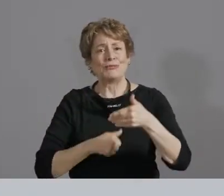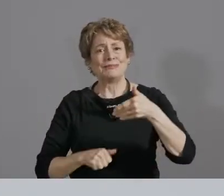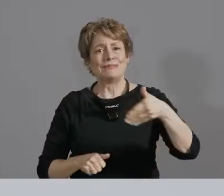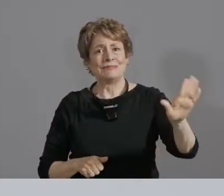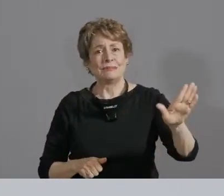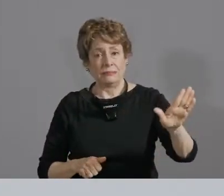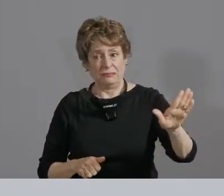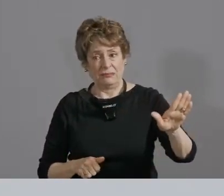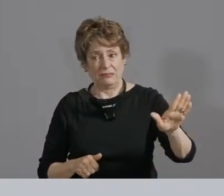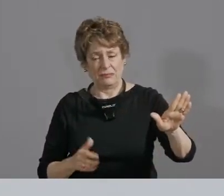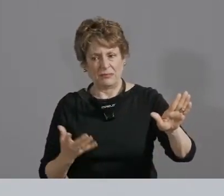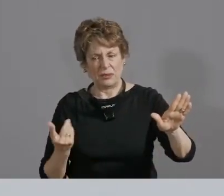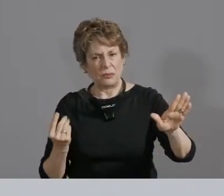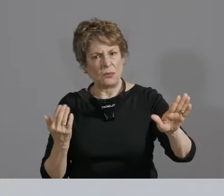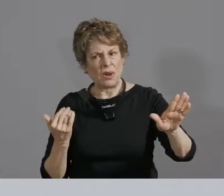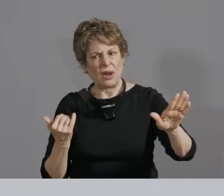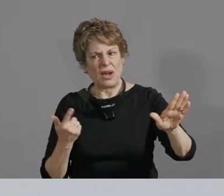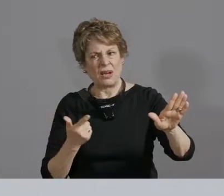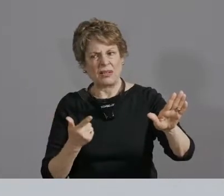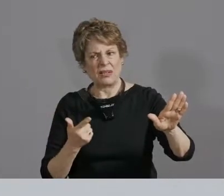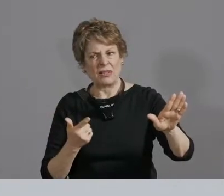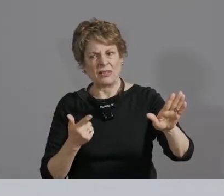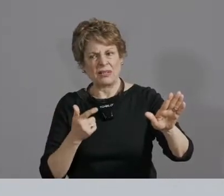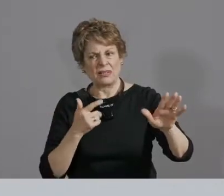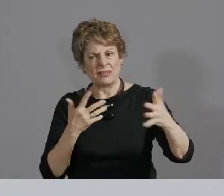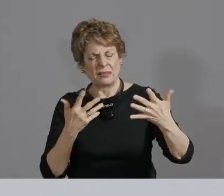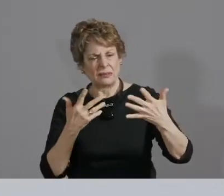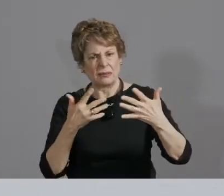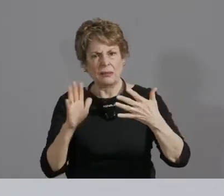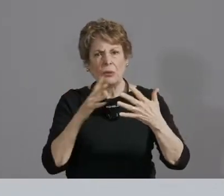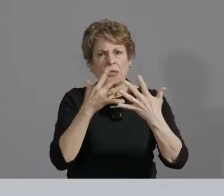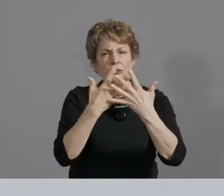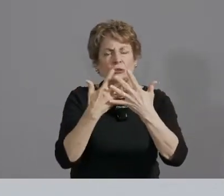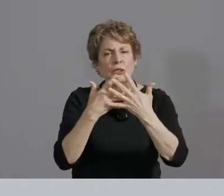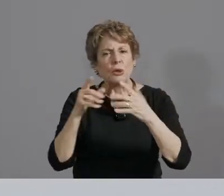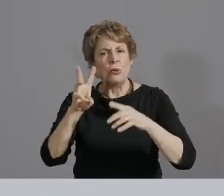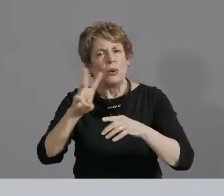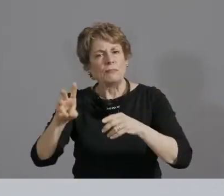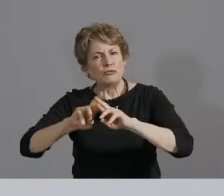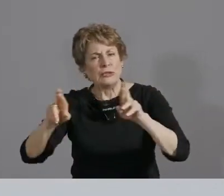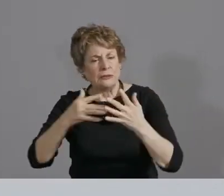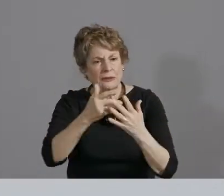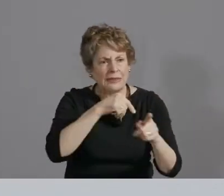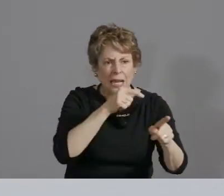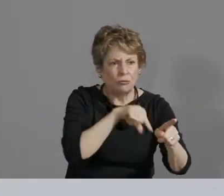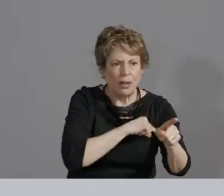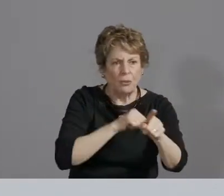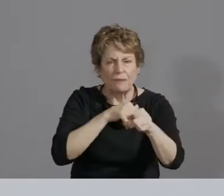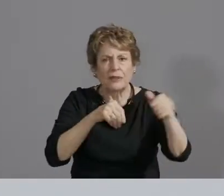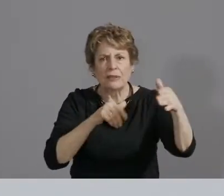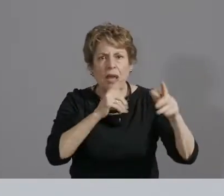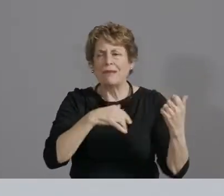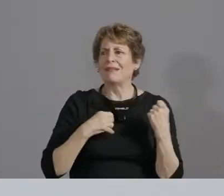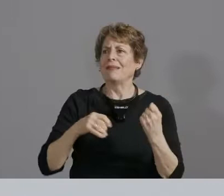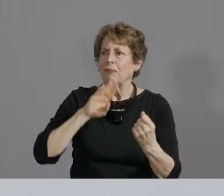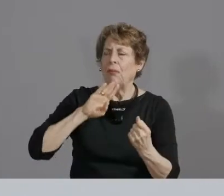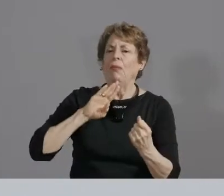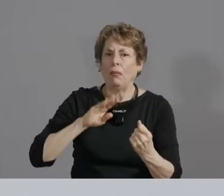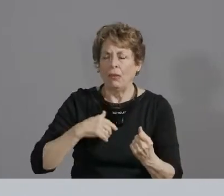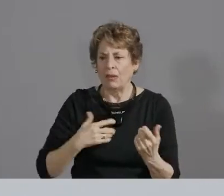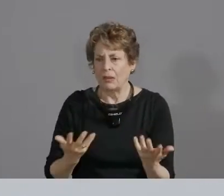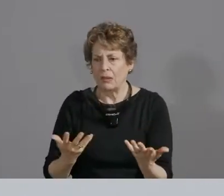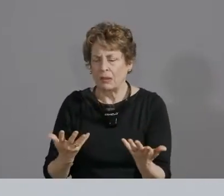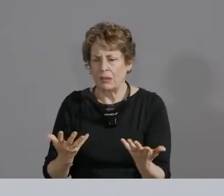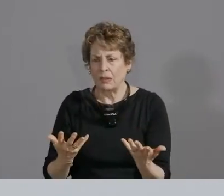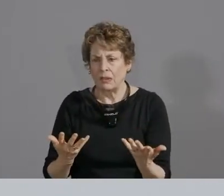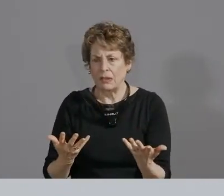isn't the website screening out these ineligible people, and why is it misclassifying them or sending them to the wrong places? And is there something that's being